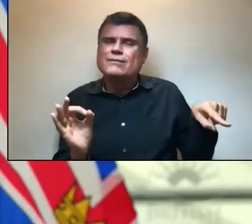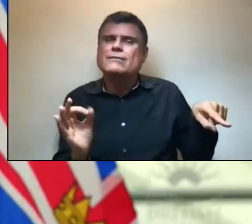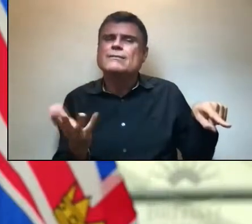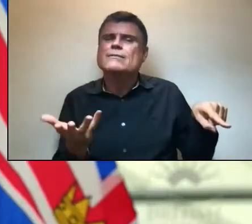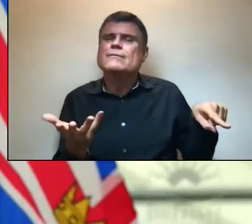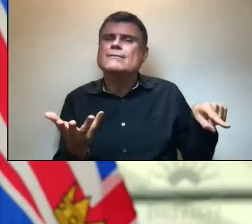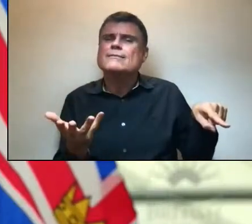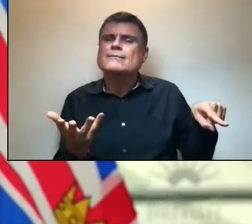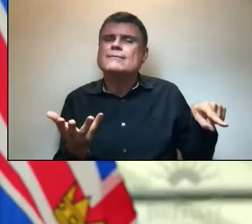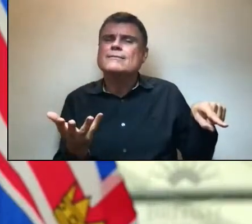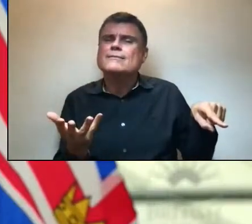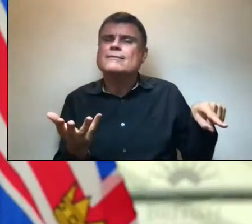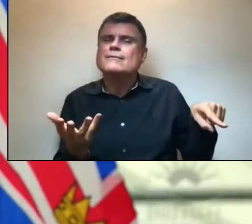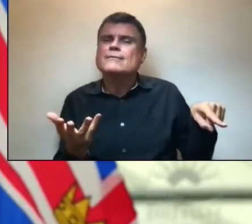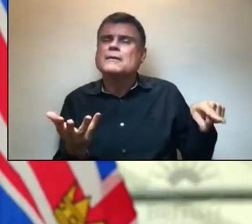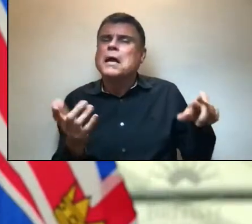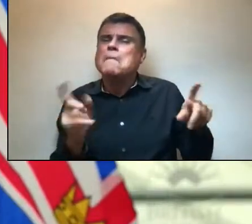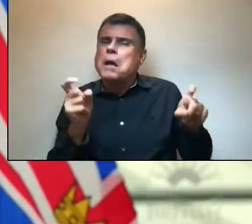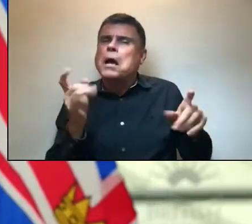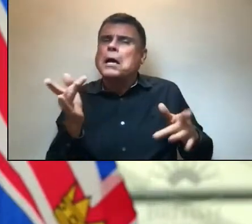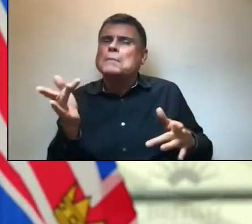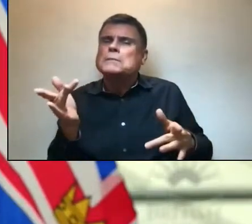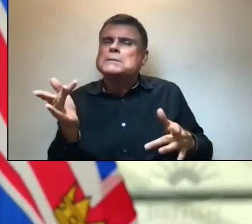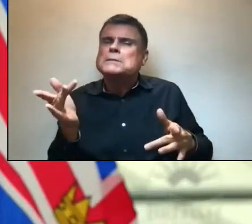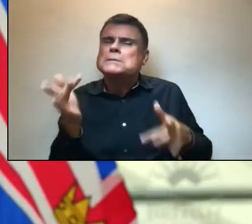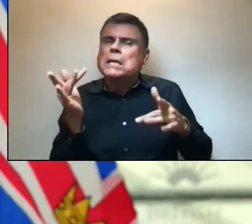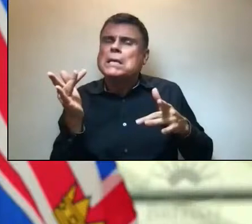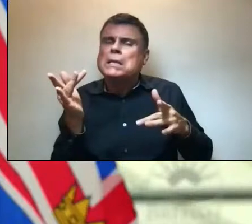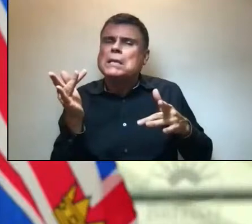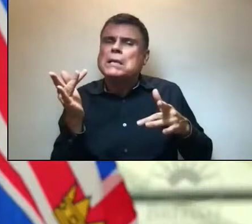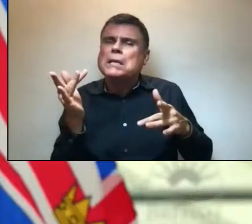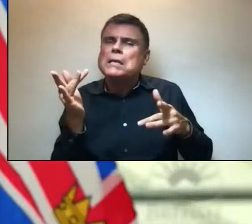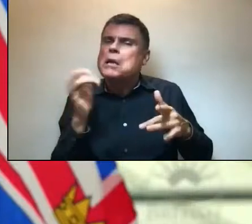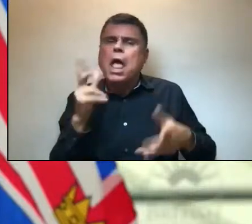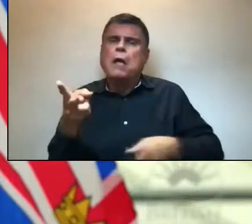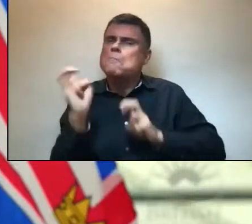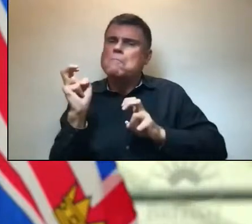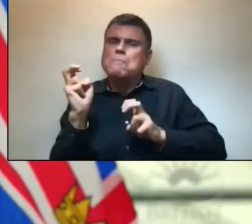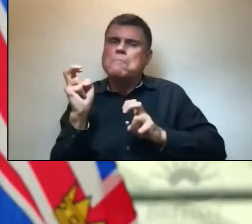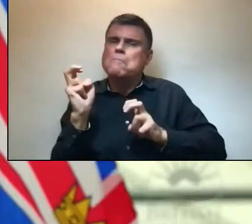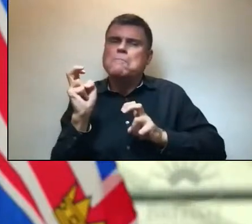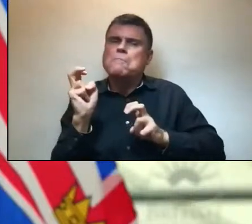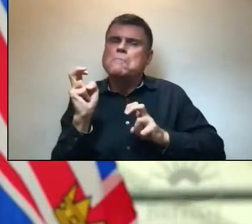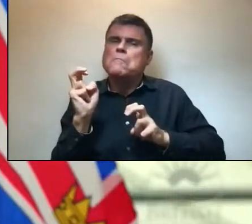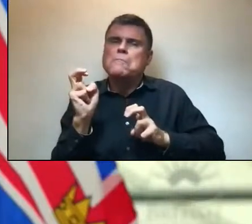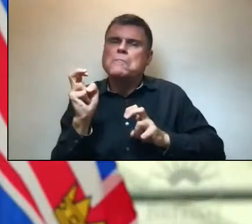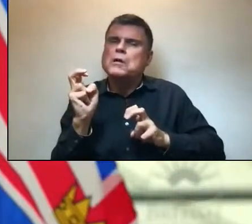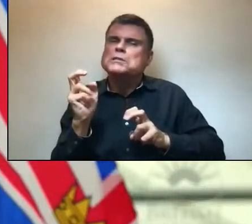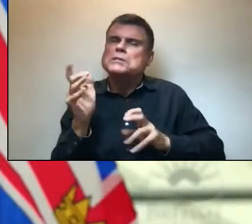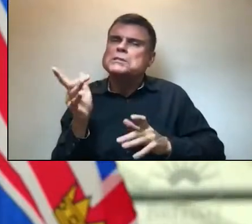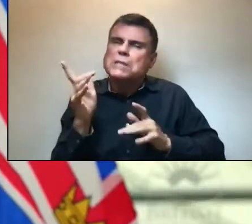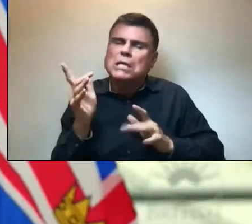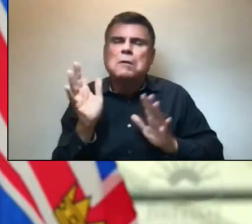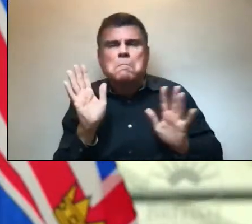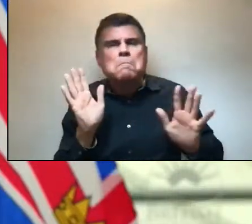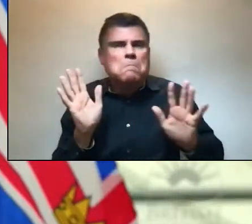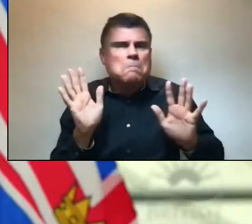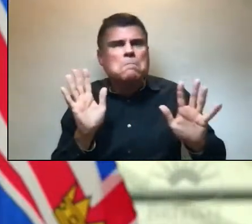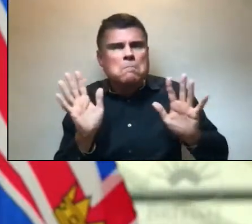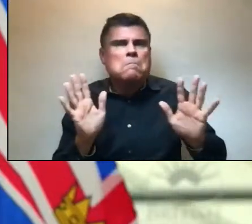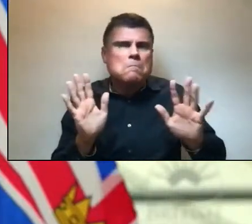infection, and you're not shedding a lot of virus, and doing a single rapid test so that you feel that you can safely go to a party